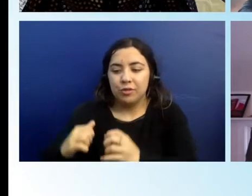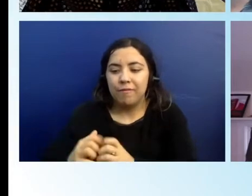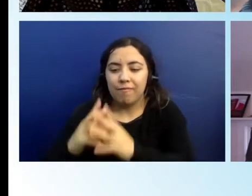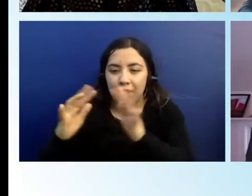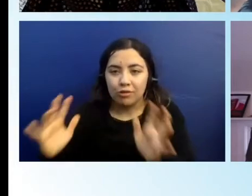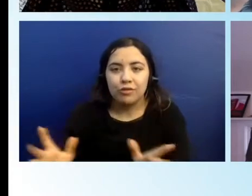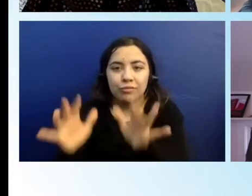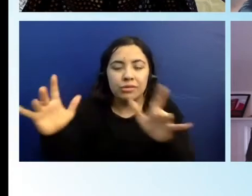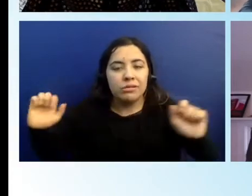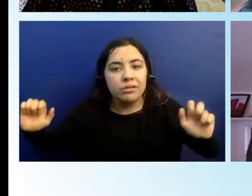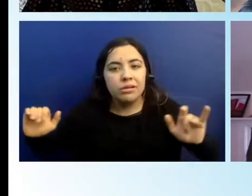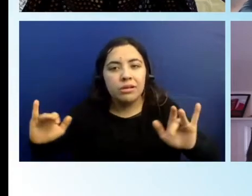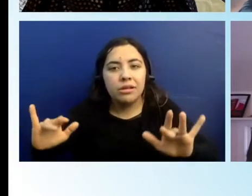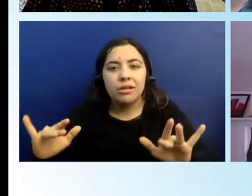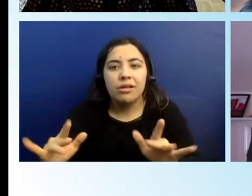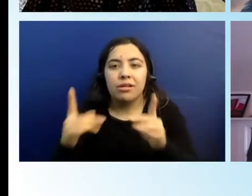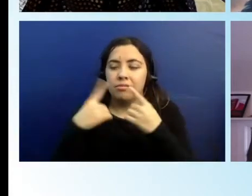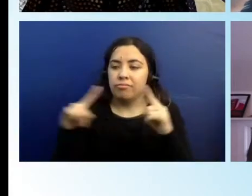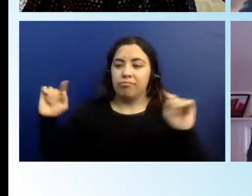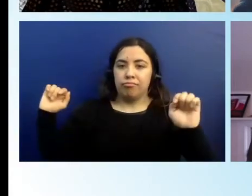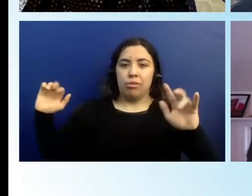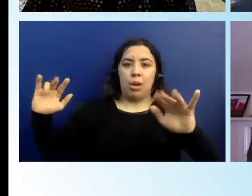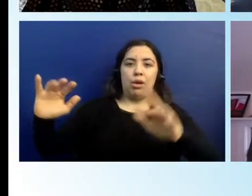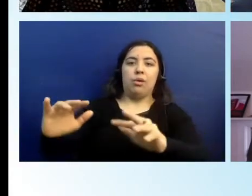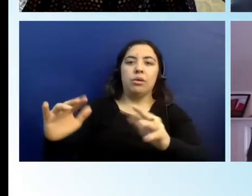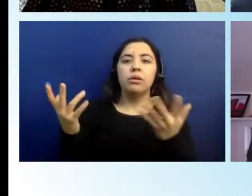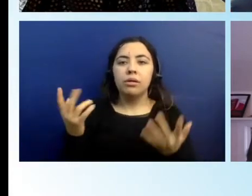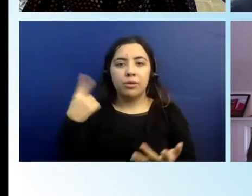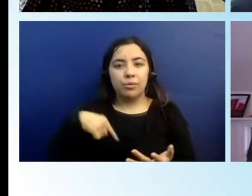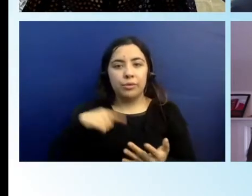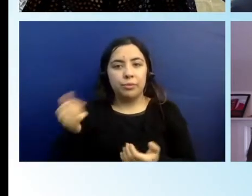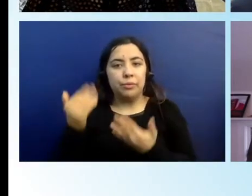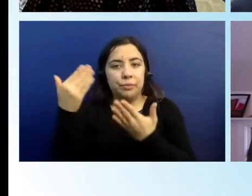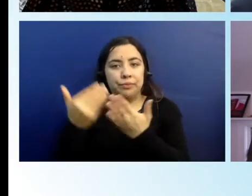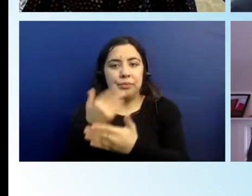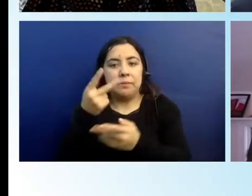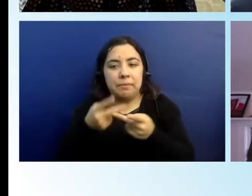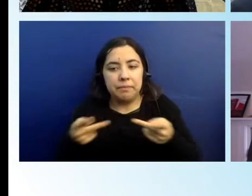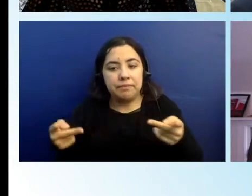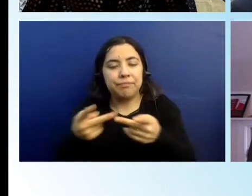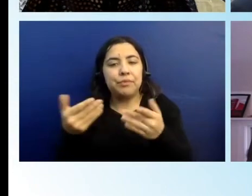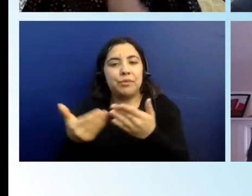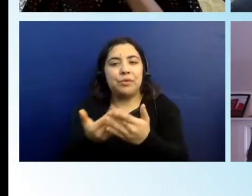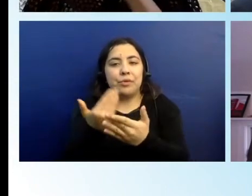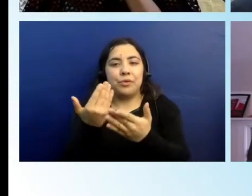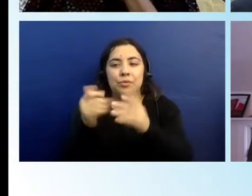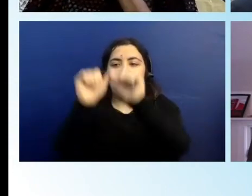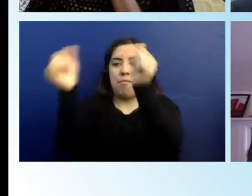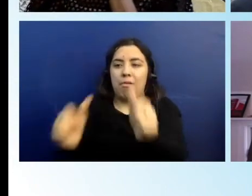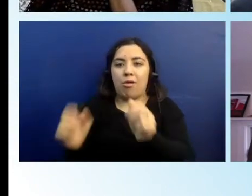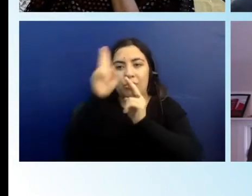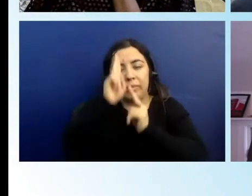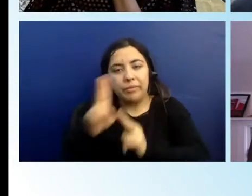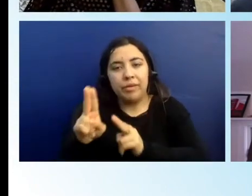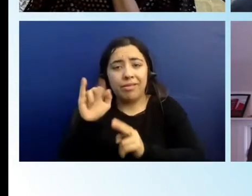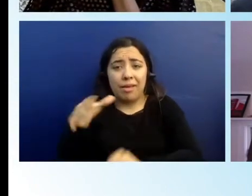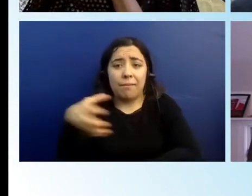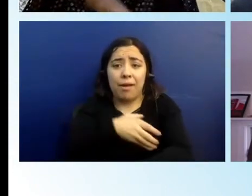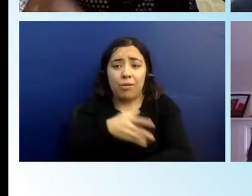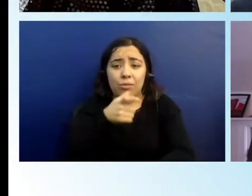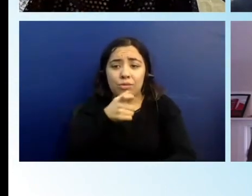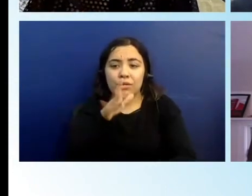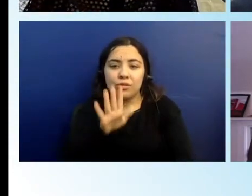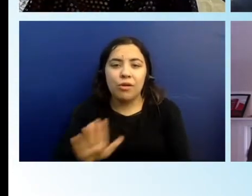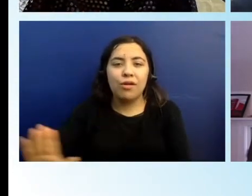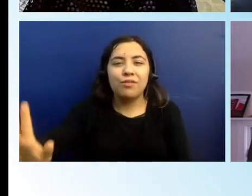we propose new places, you know, new monuments, it's the power is all of ours, you know. So